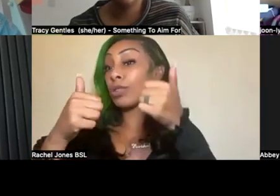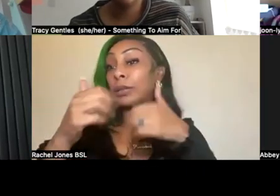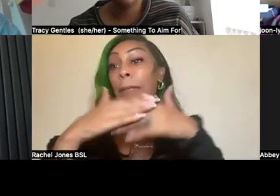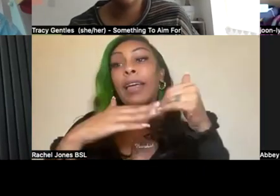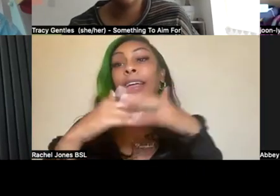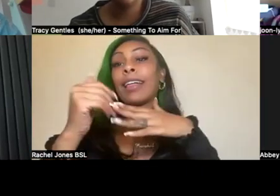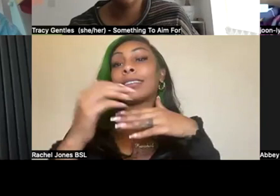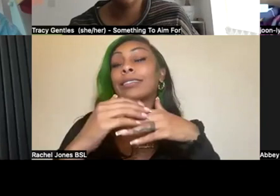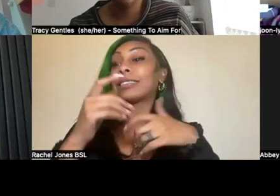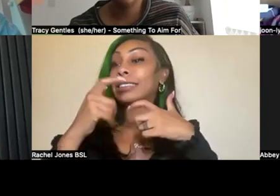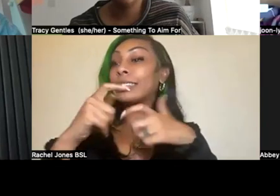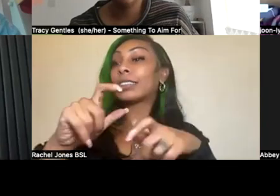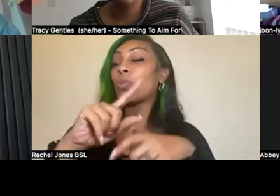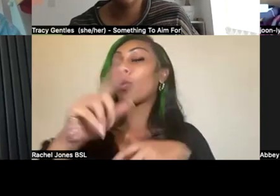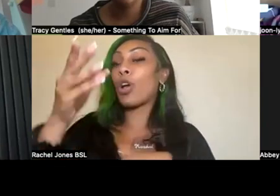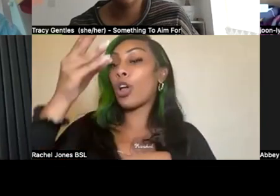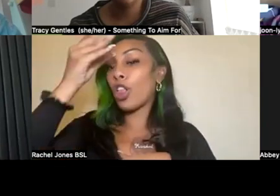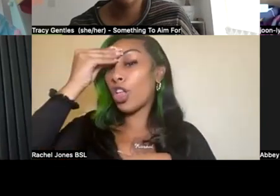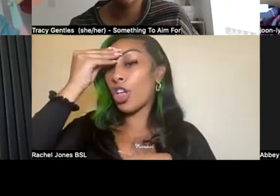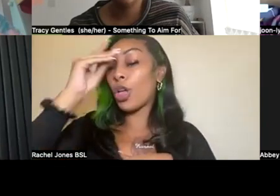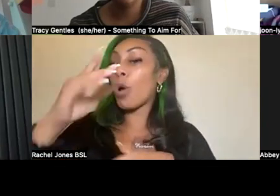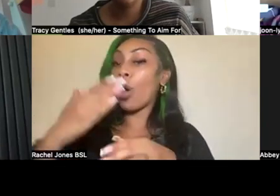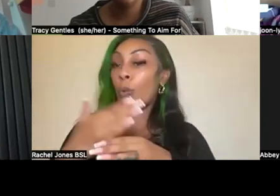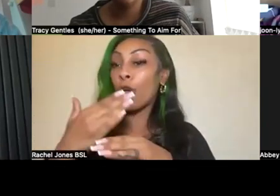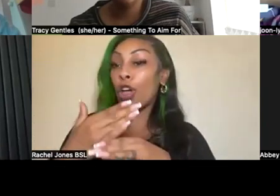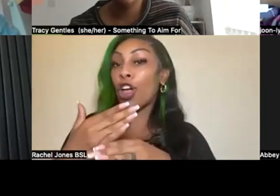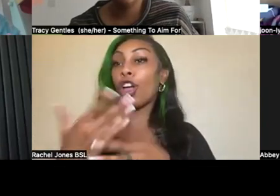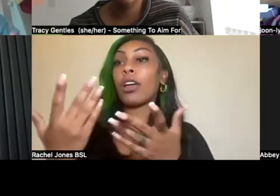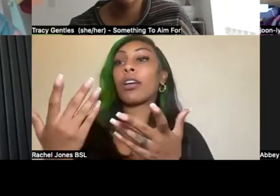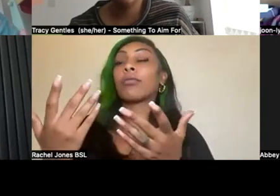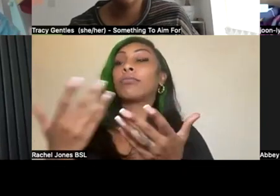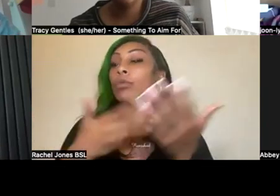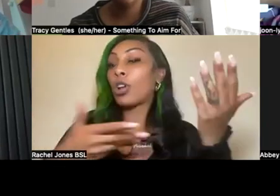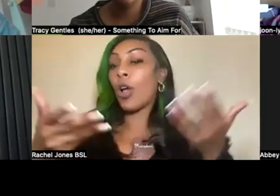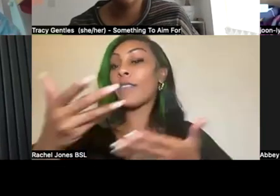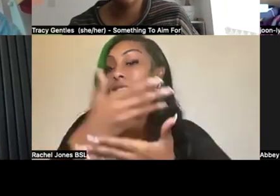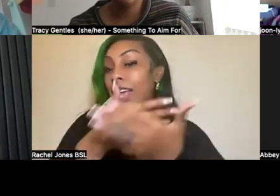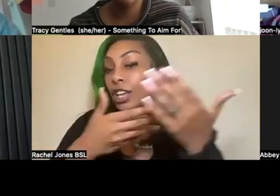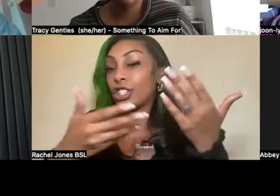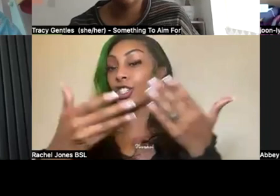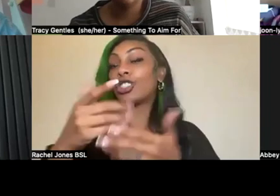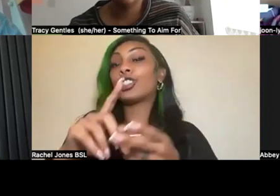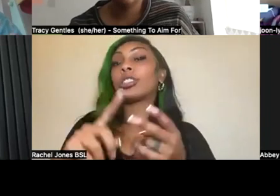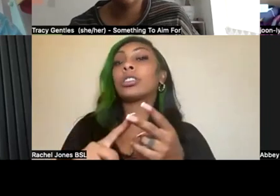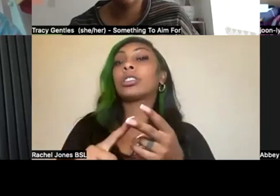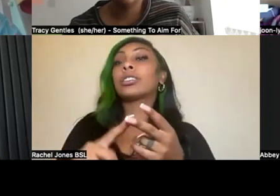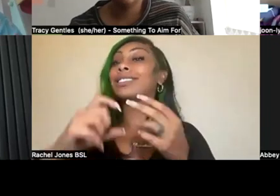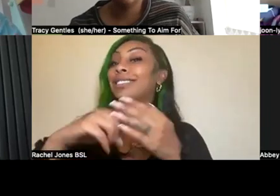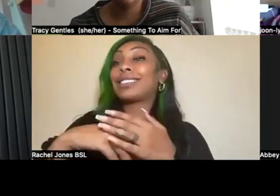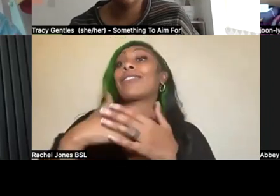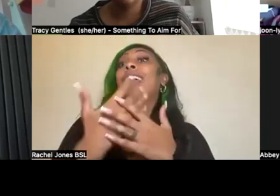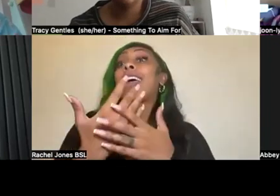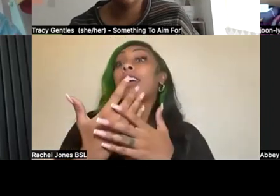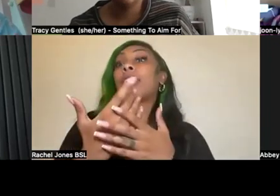to learn about what works in terms of convening, having conversations and the development of that into